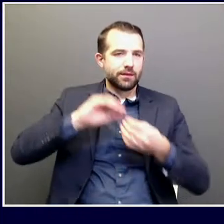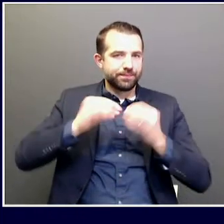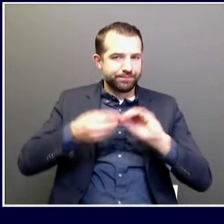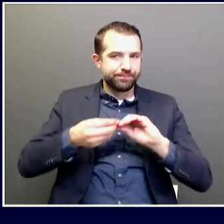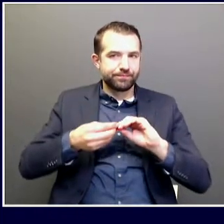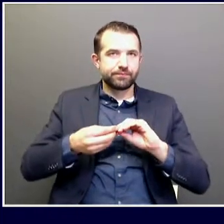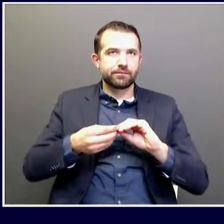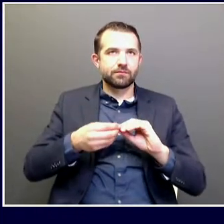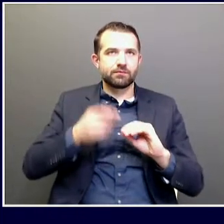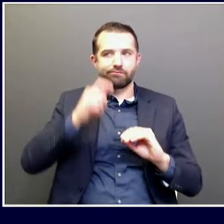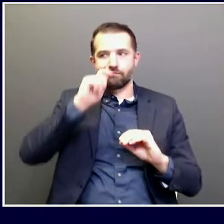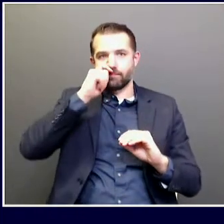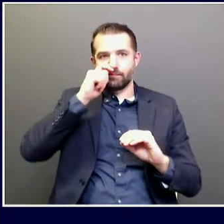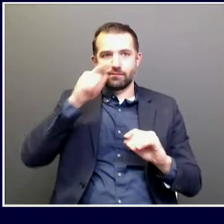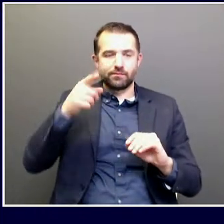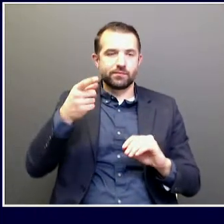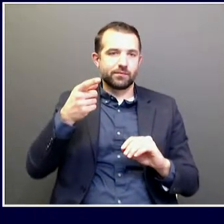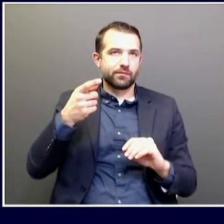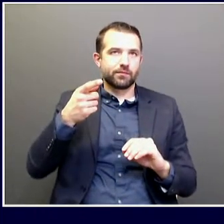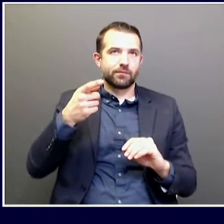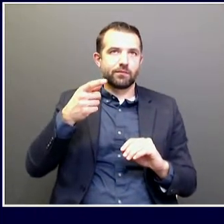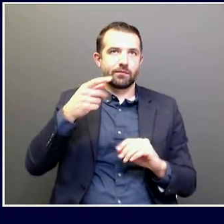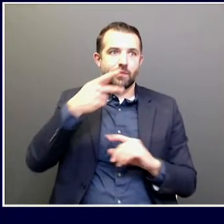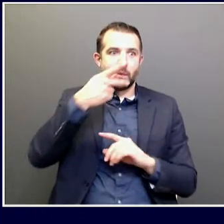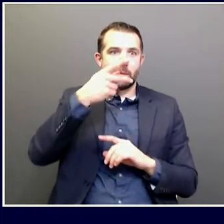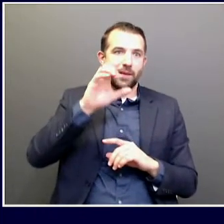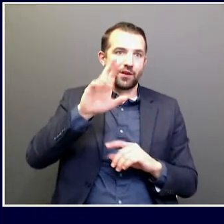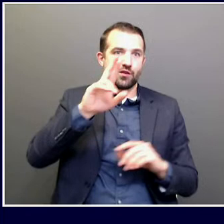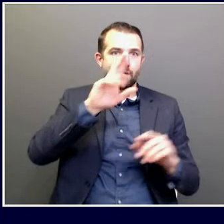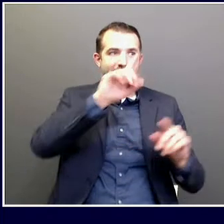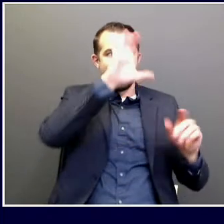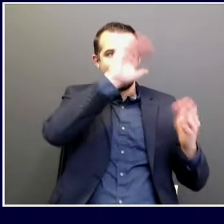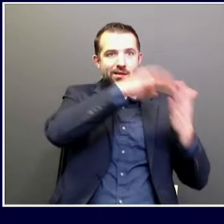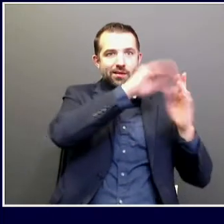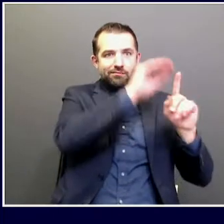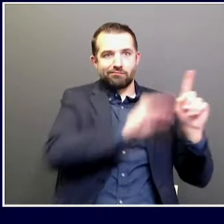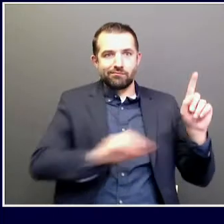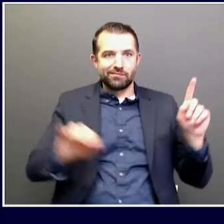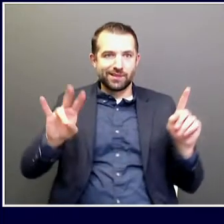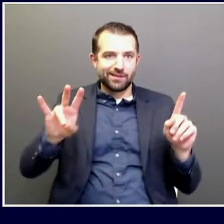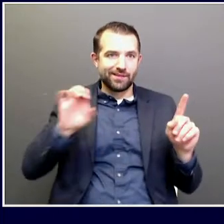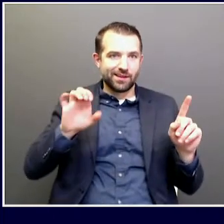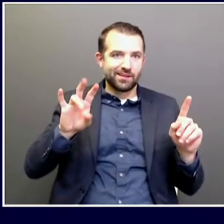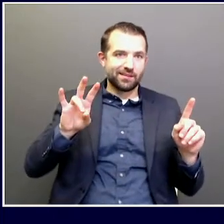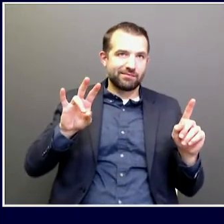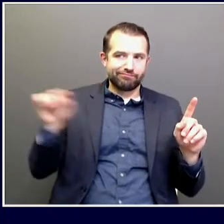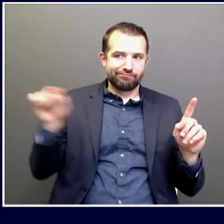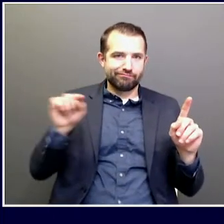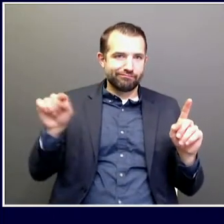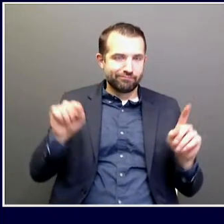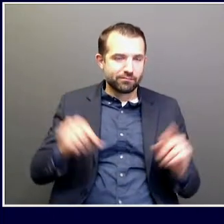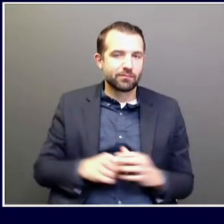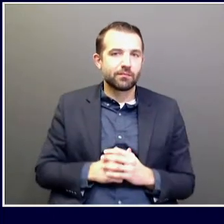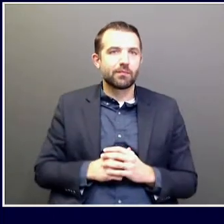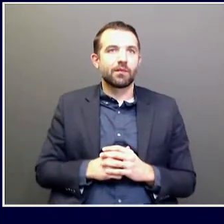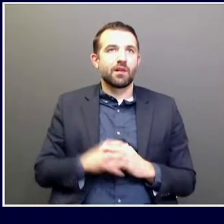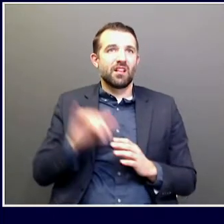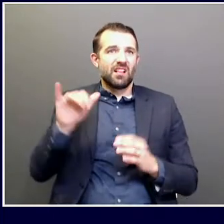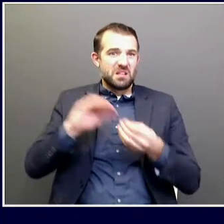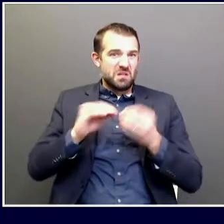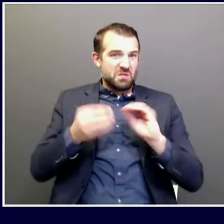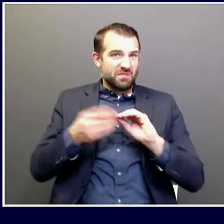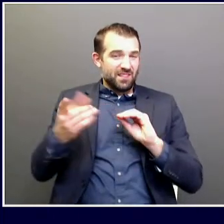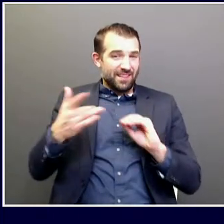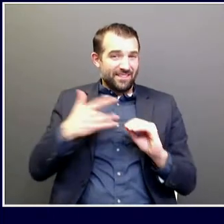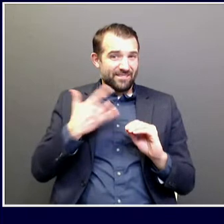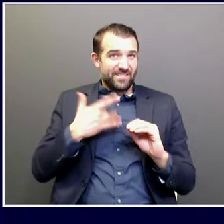PCR testing today. Are you considering any efforts to increase the ease and availability of PCR testing?